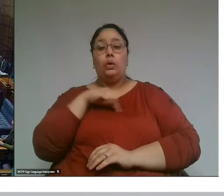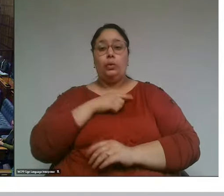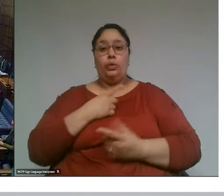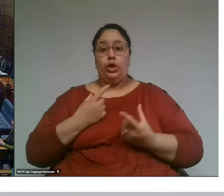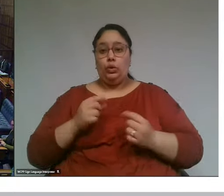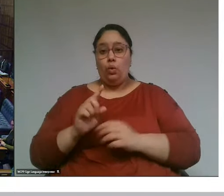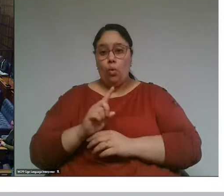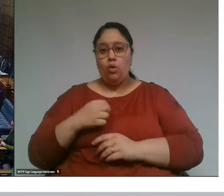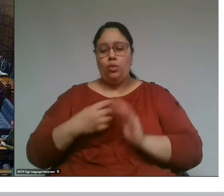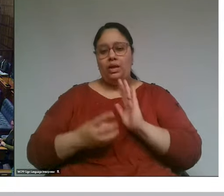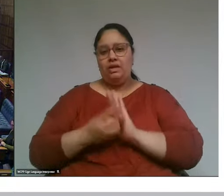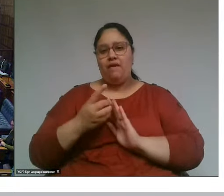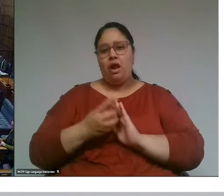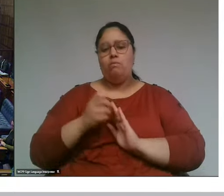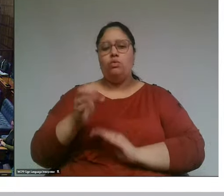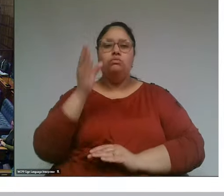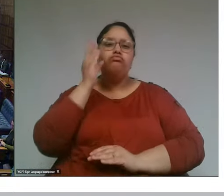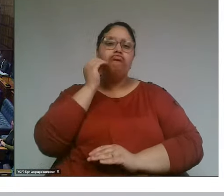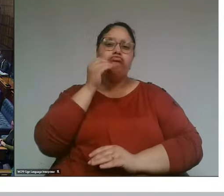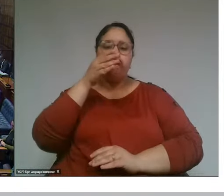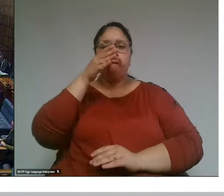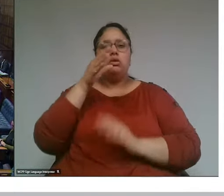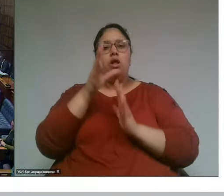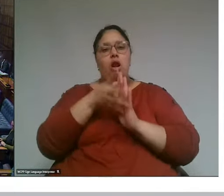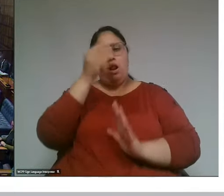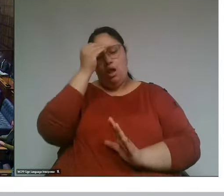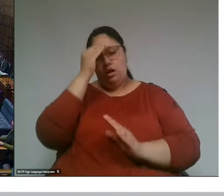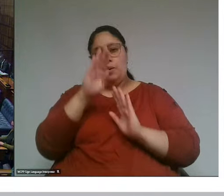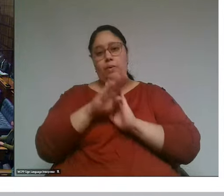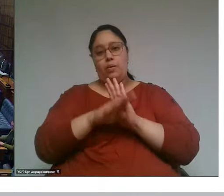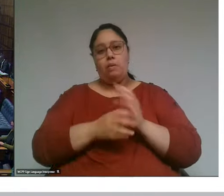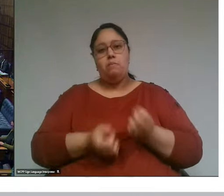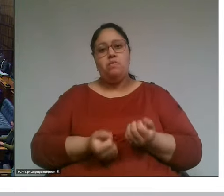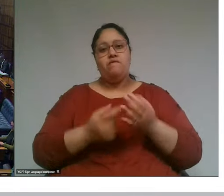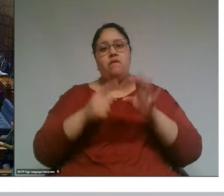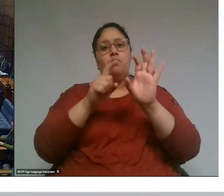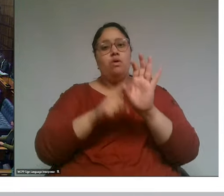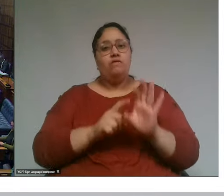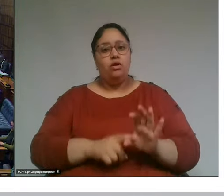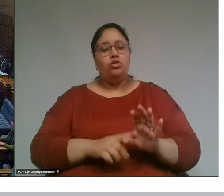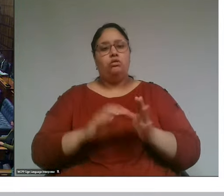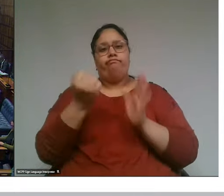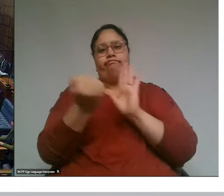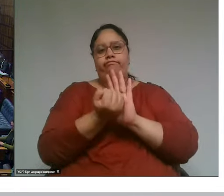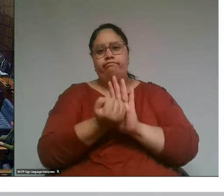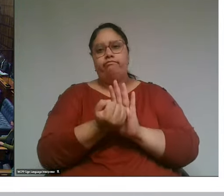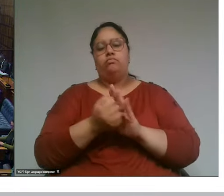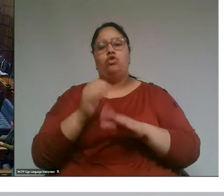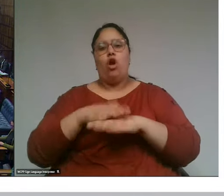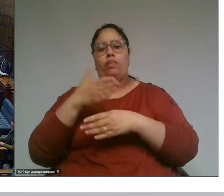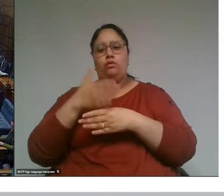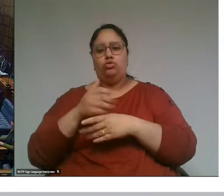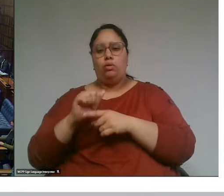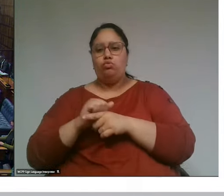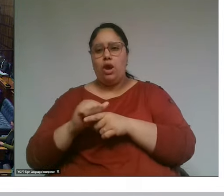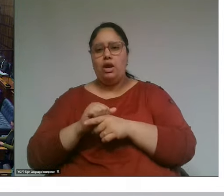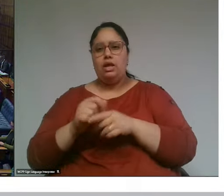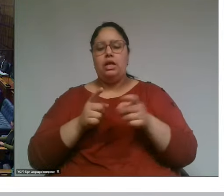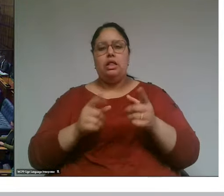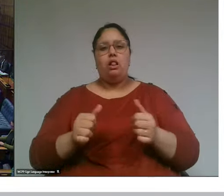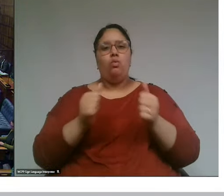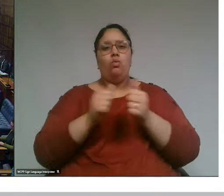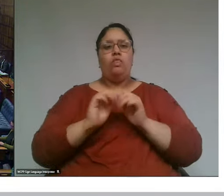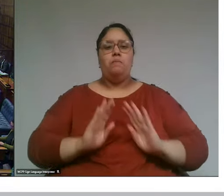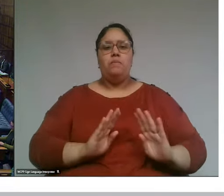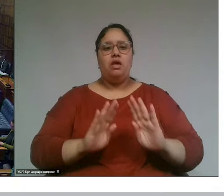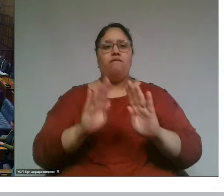developed these experiential learning that programs which provides a qualification the accreditation the on job training deals with a behavioral